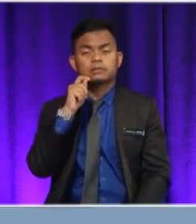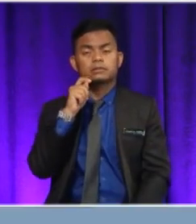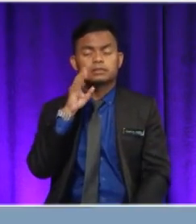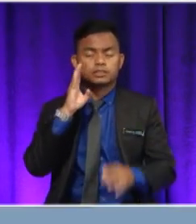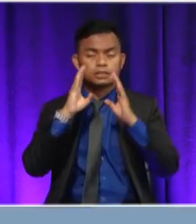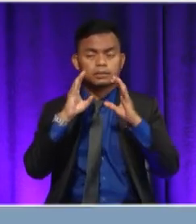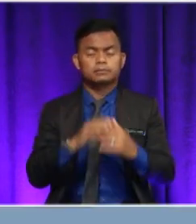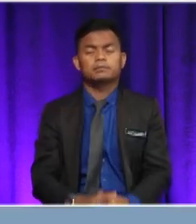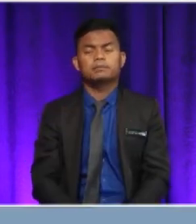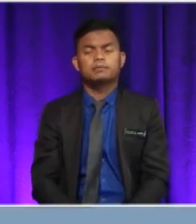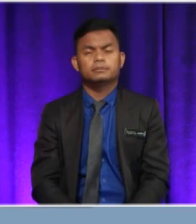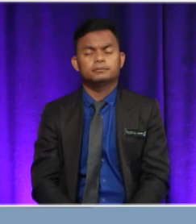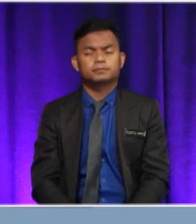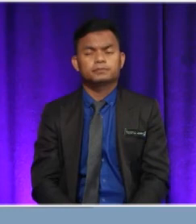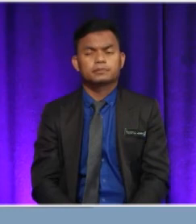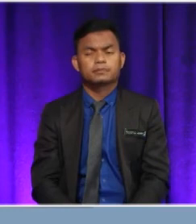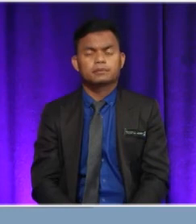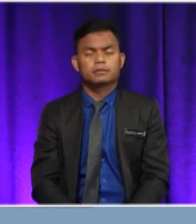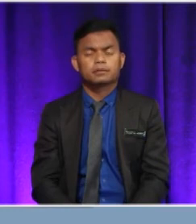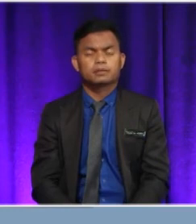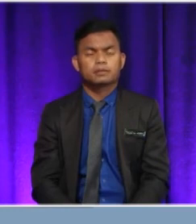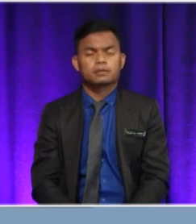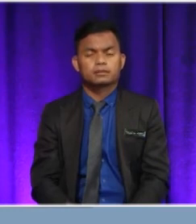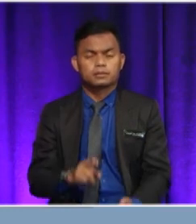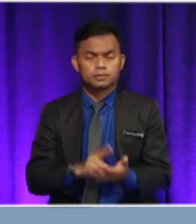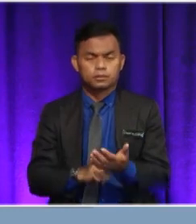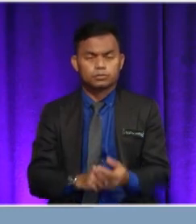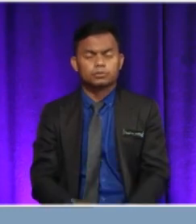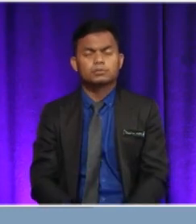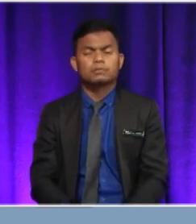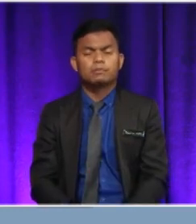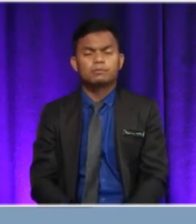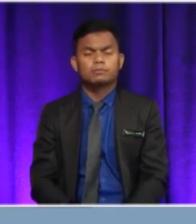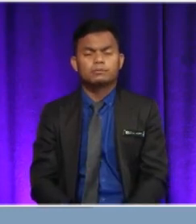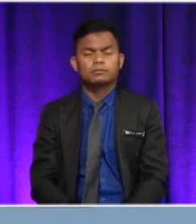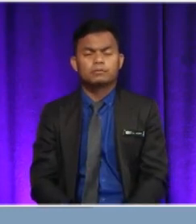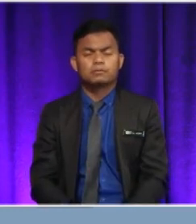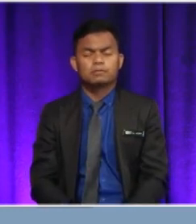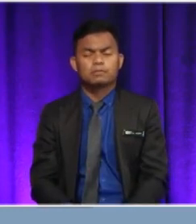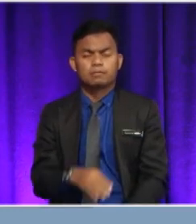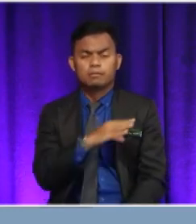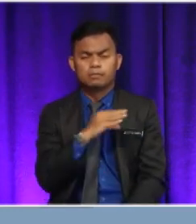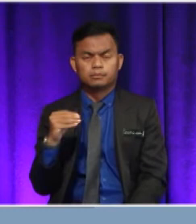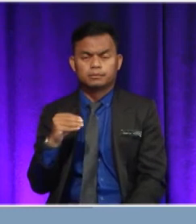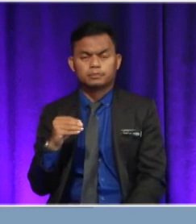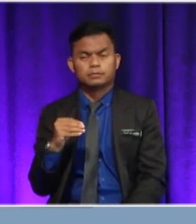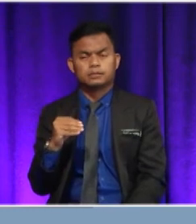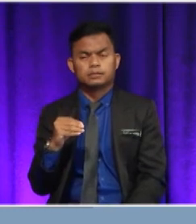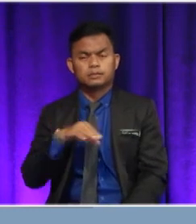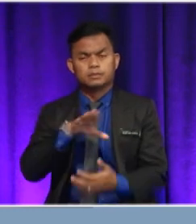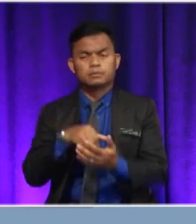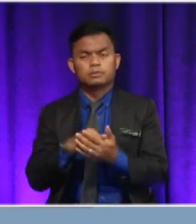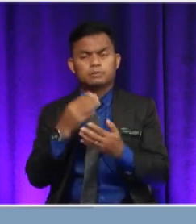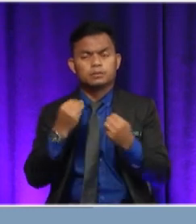he showed them where to go. B, he agreed to stop the attacks if they left. C, he explained to isolated communities that they weren't